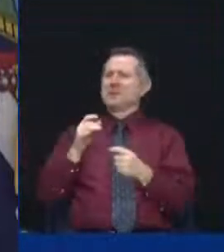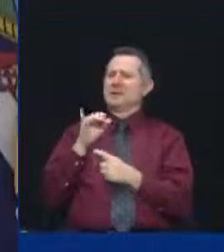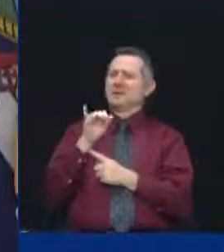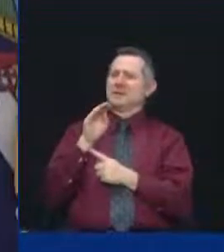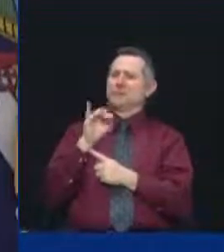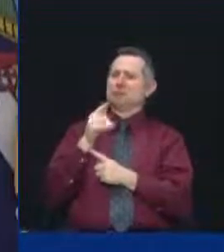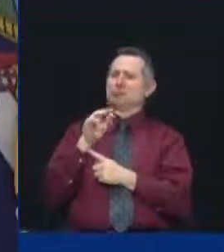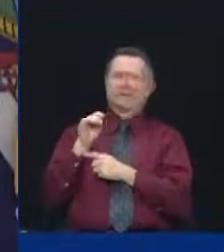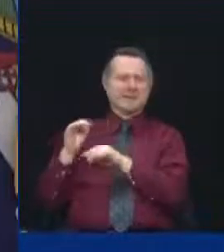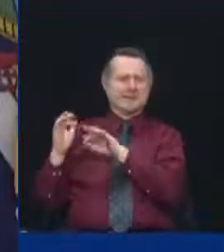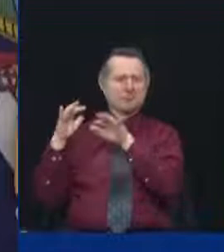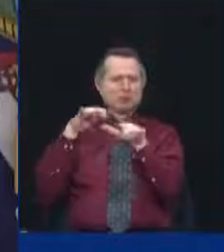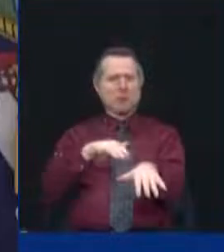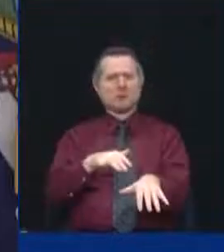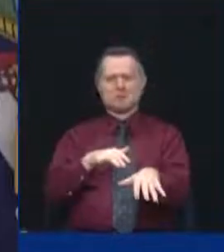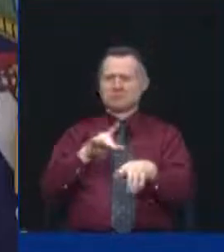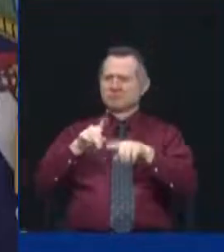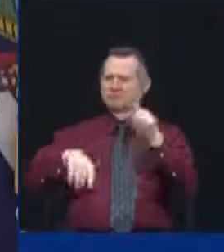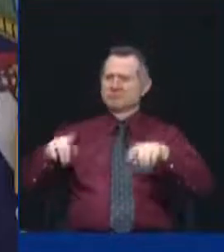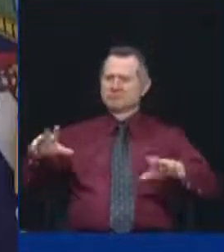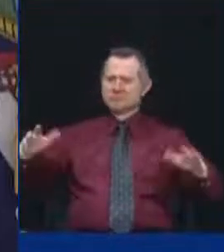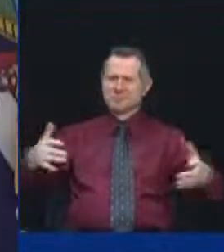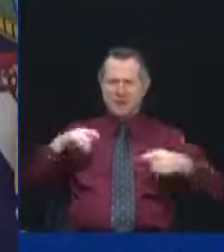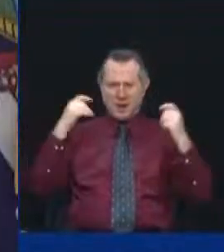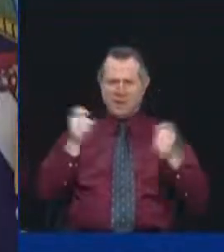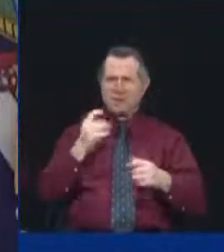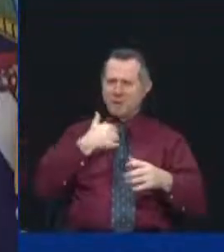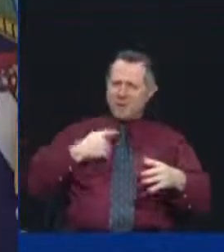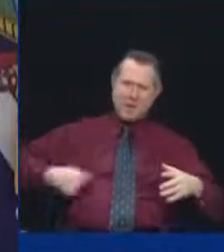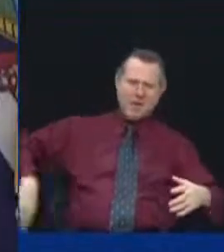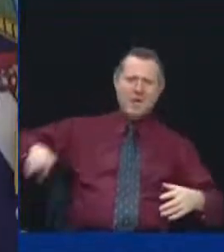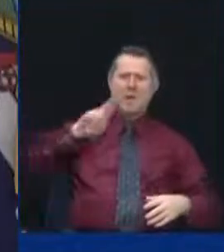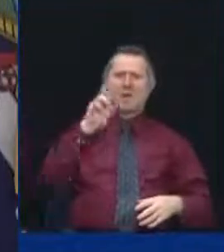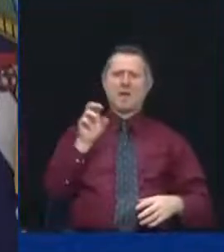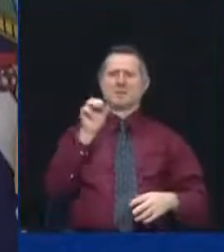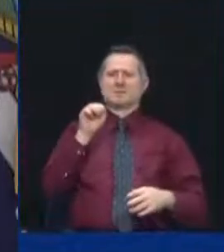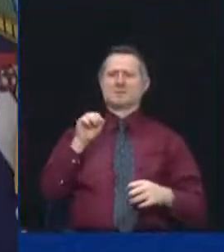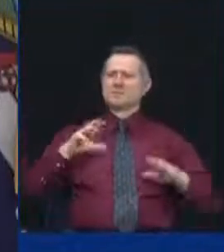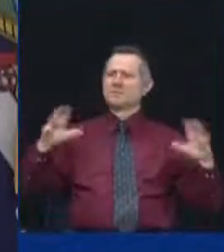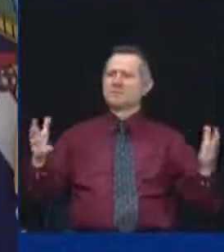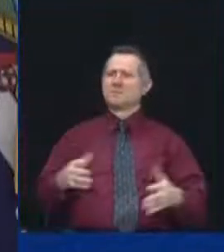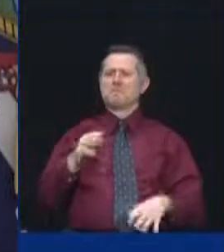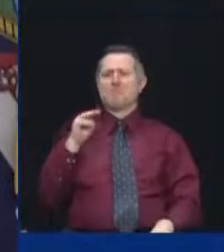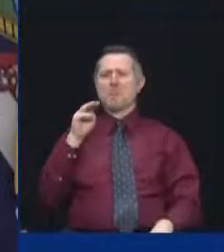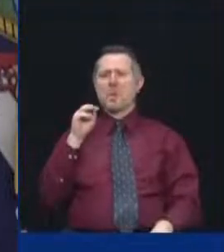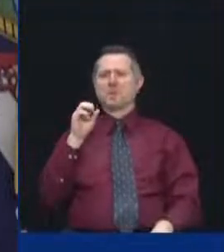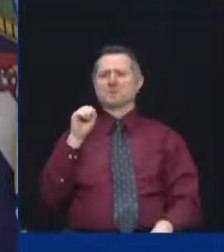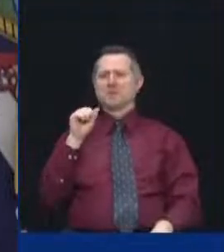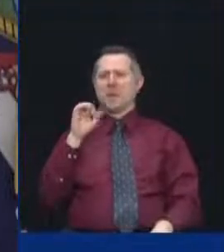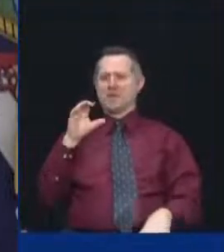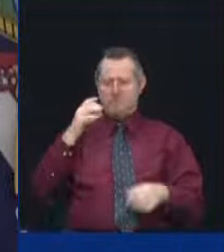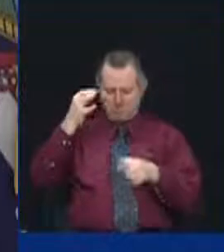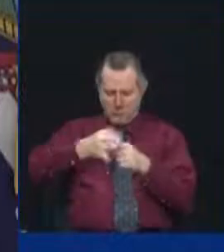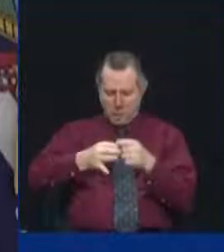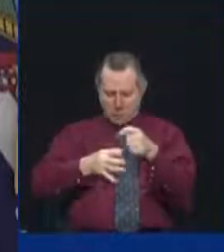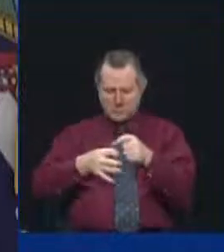us, celebrating the collective, celebrating the mosaic, celebrating the family.